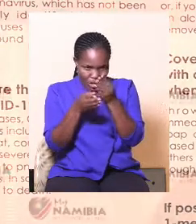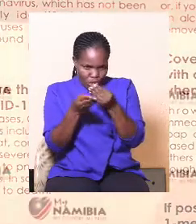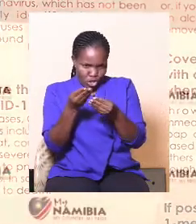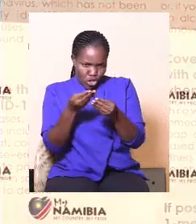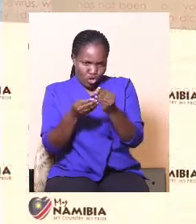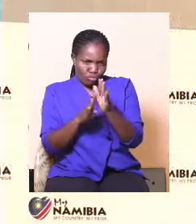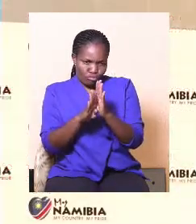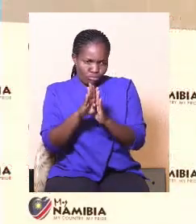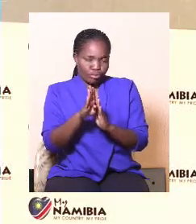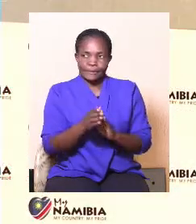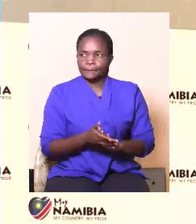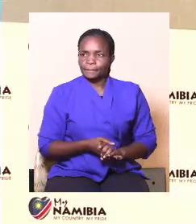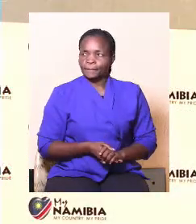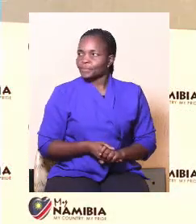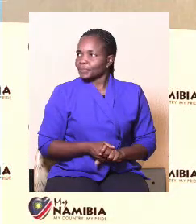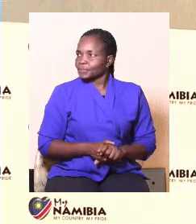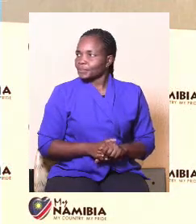Yes. On the